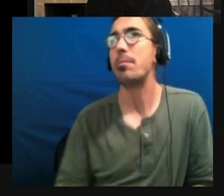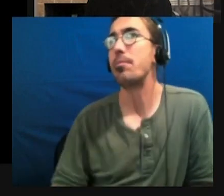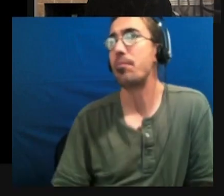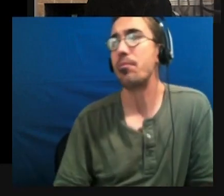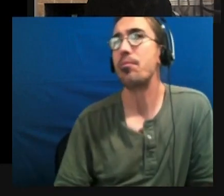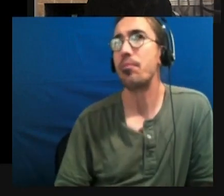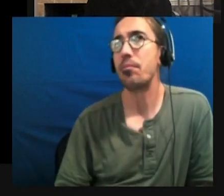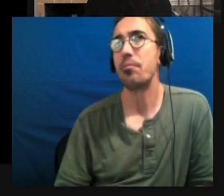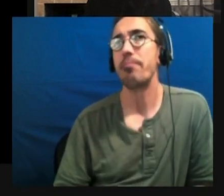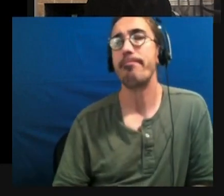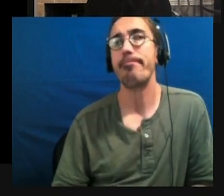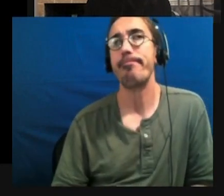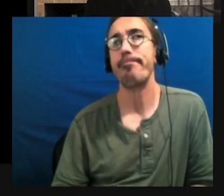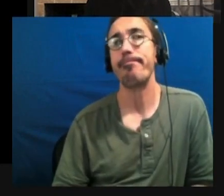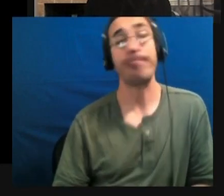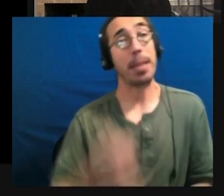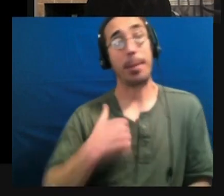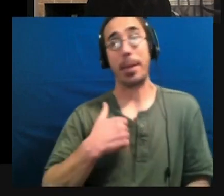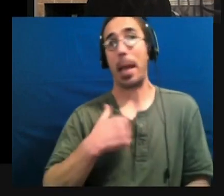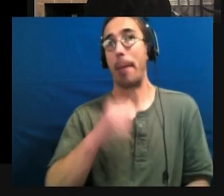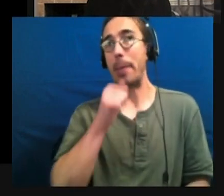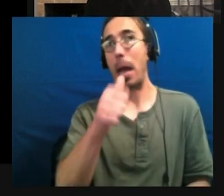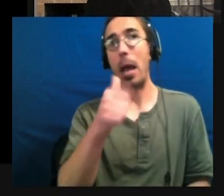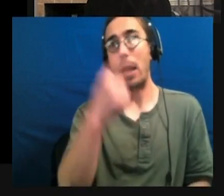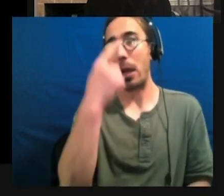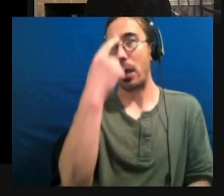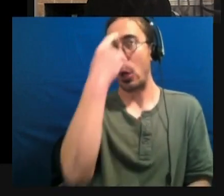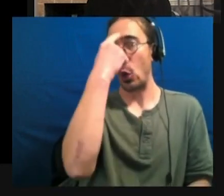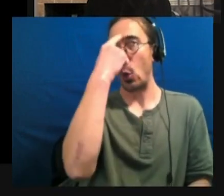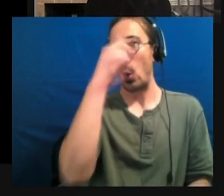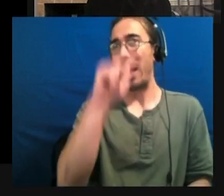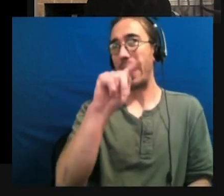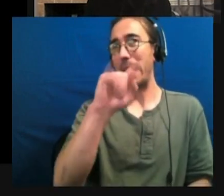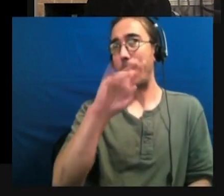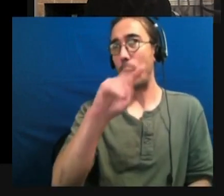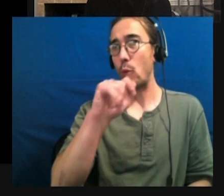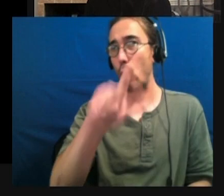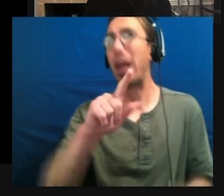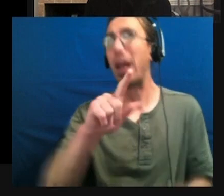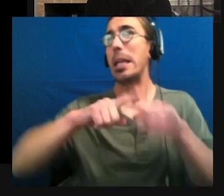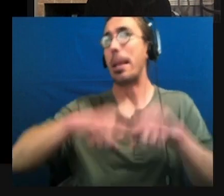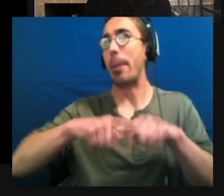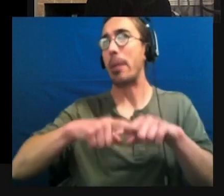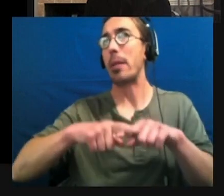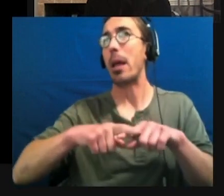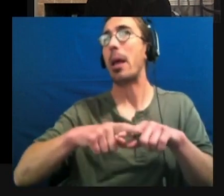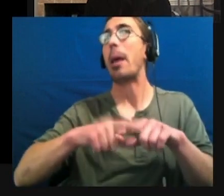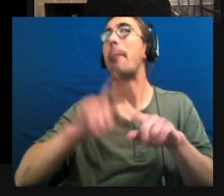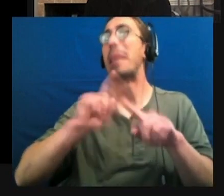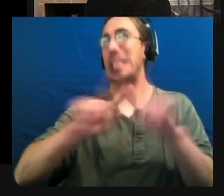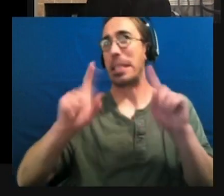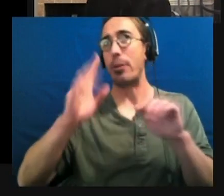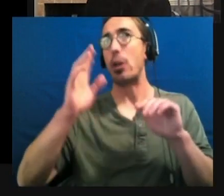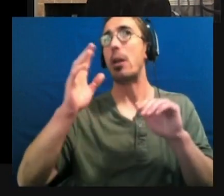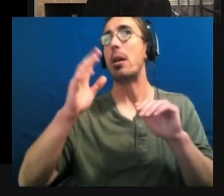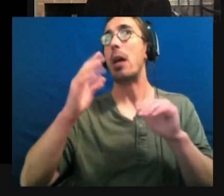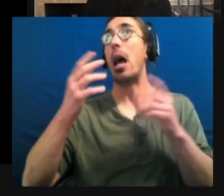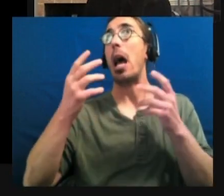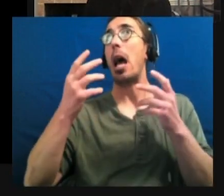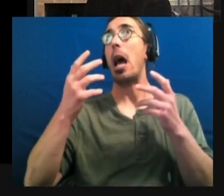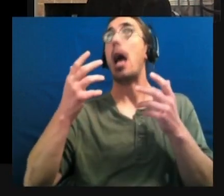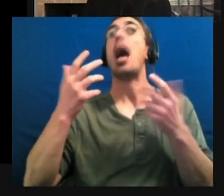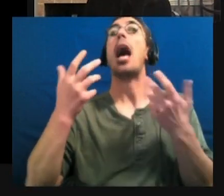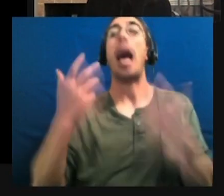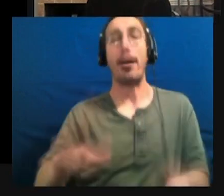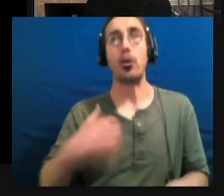Since I'm not neurotypical, I can only go off what they tell me. But it's different to holding your tongue after your boss makes you angry or acting different with